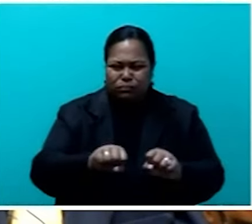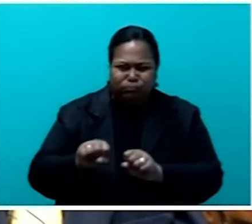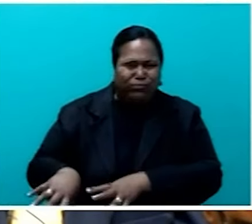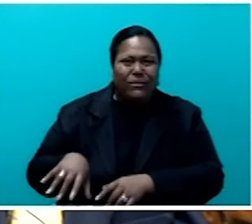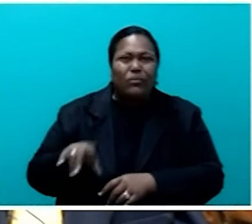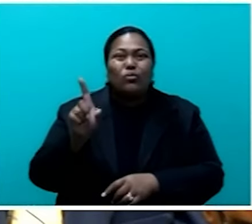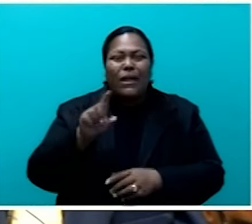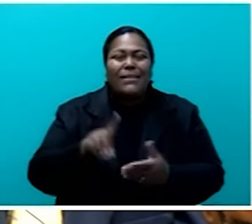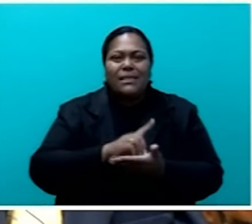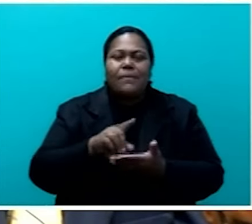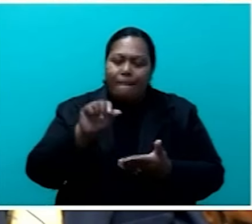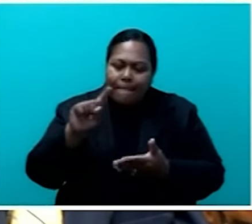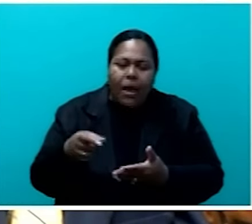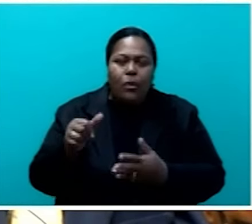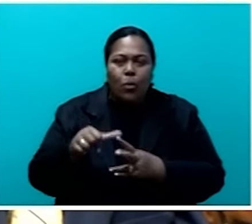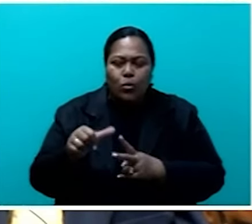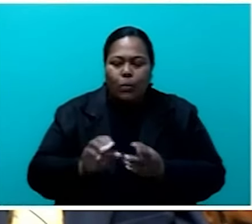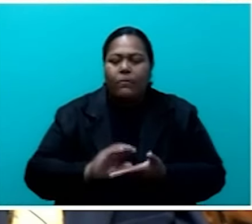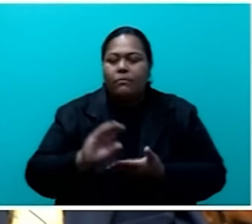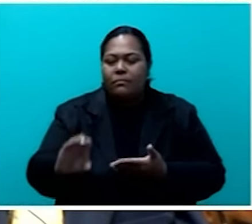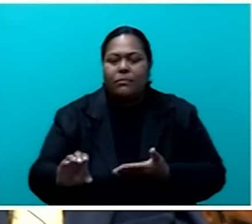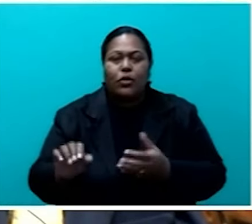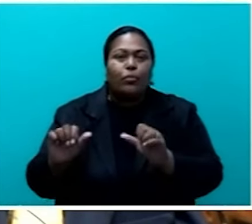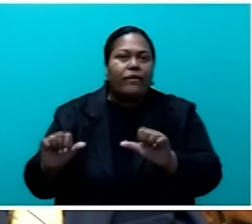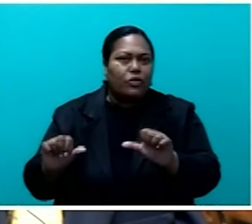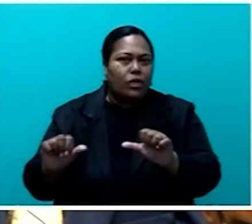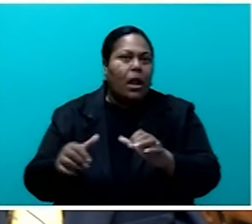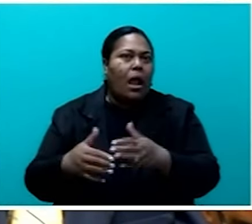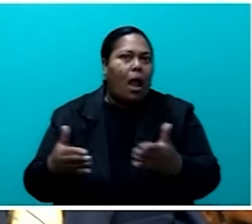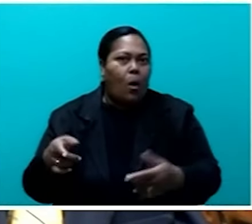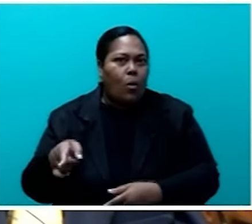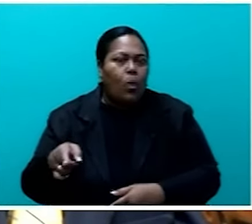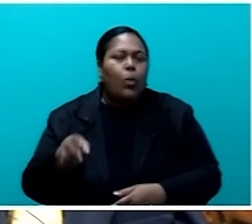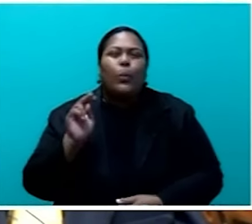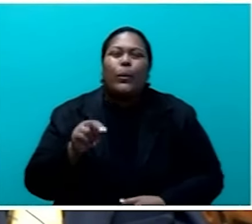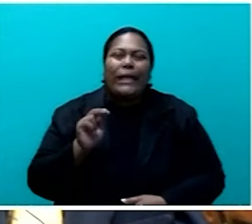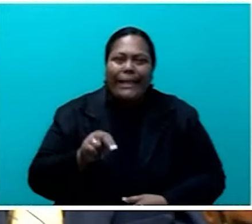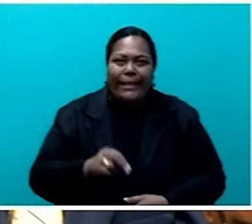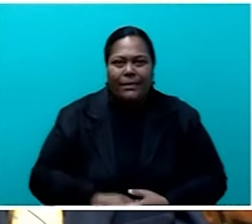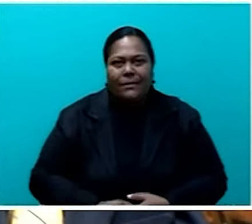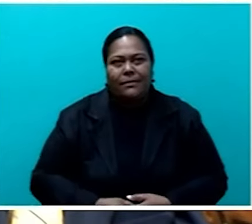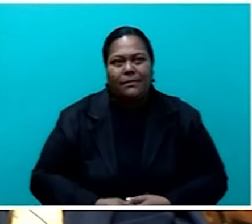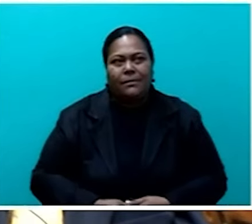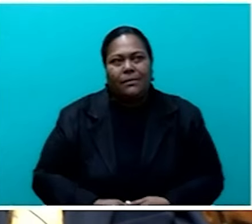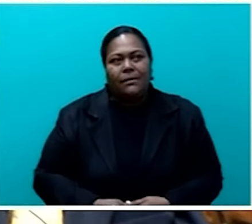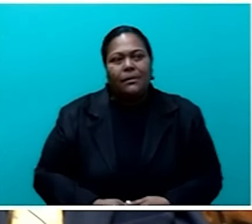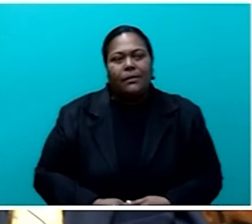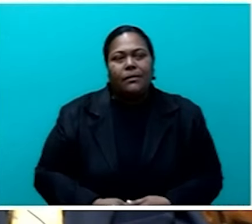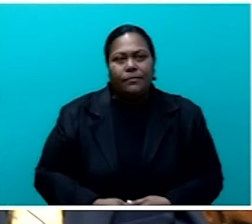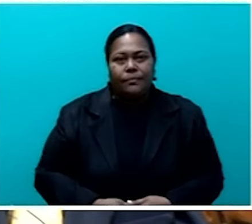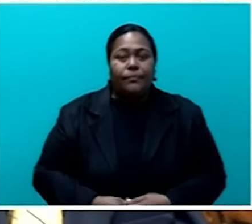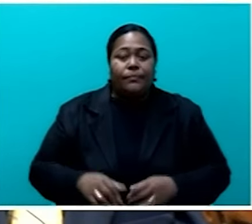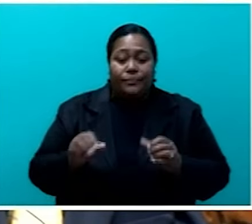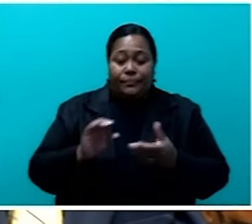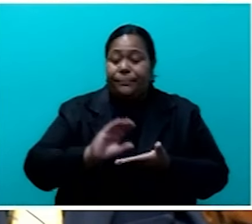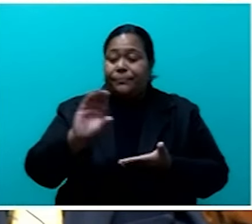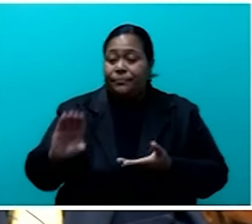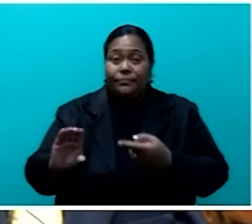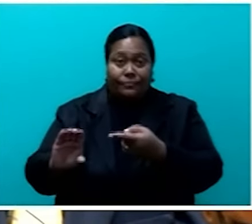preventive strategies. I strongly believe that an ounce of prevention is worth a pound of cure. So let